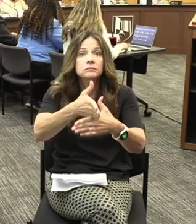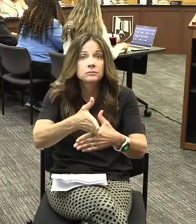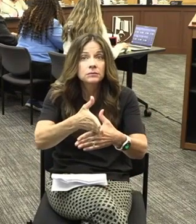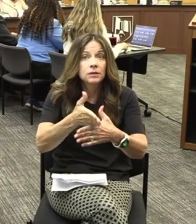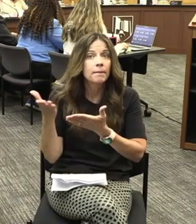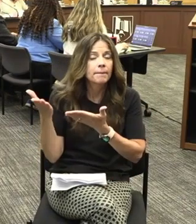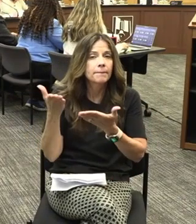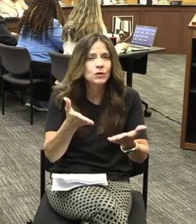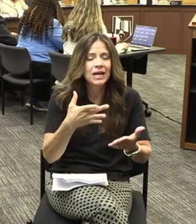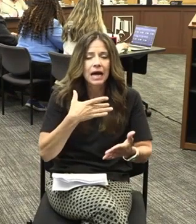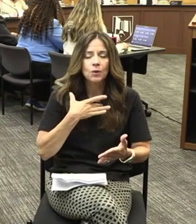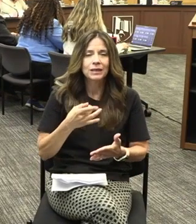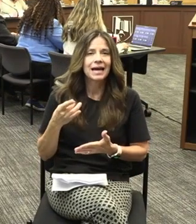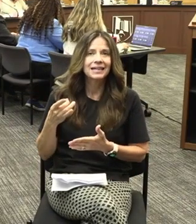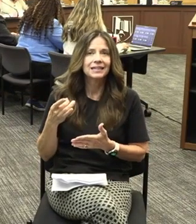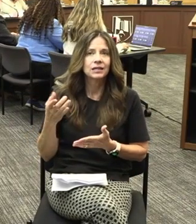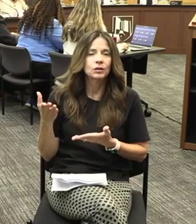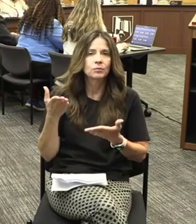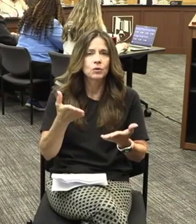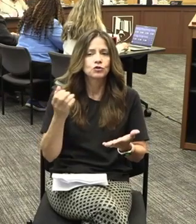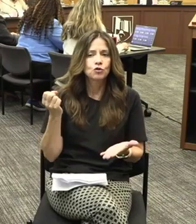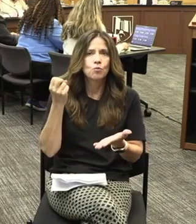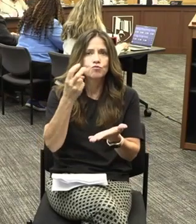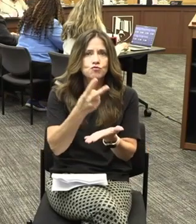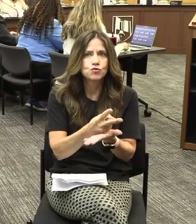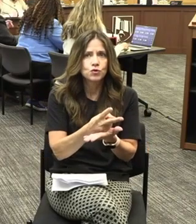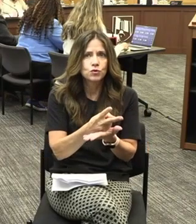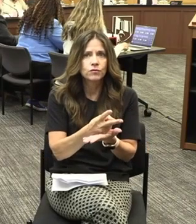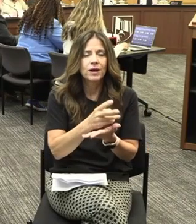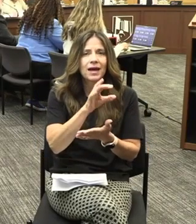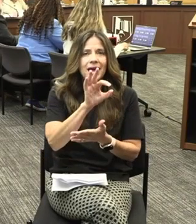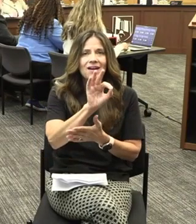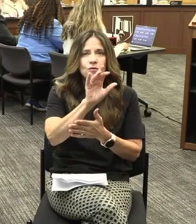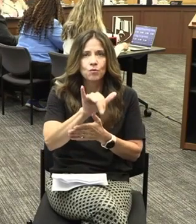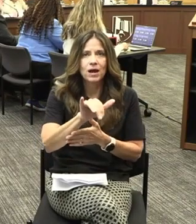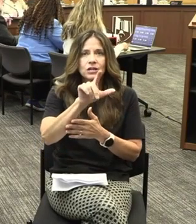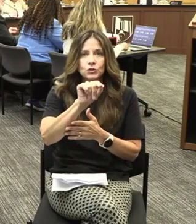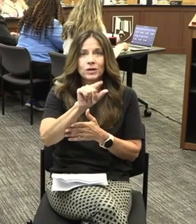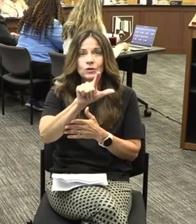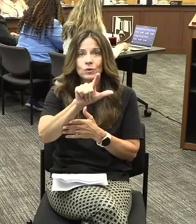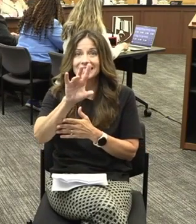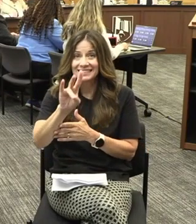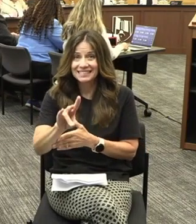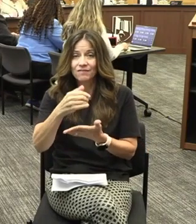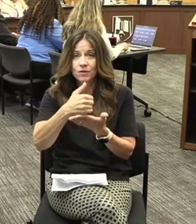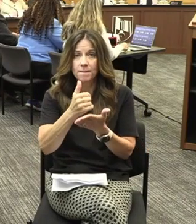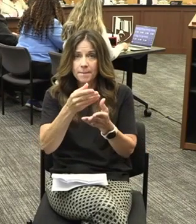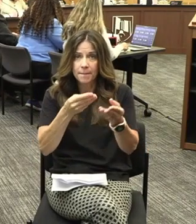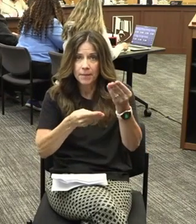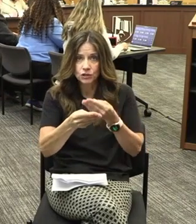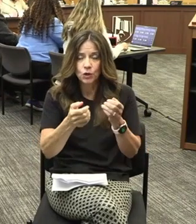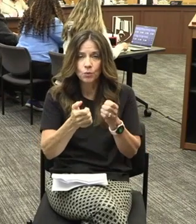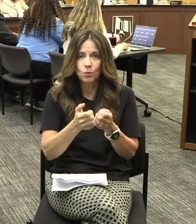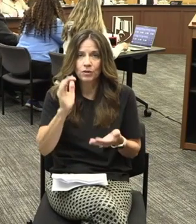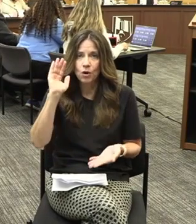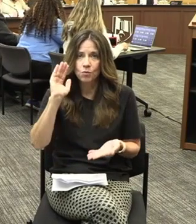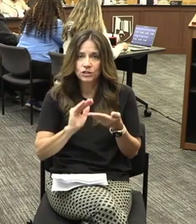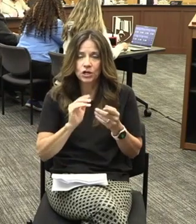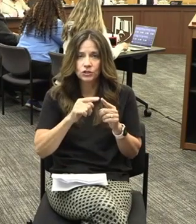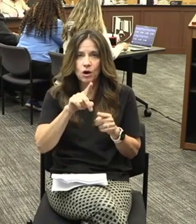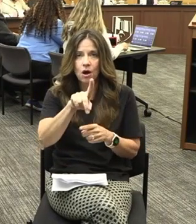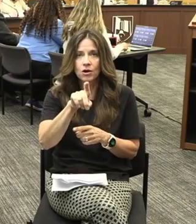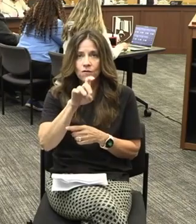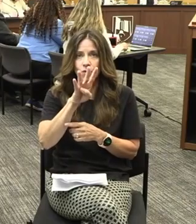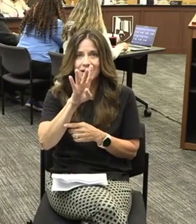motion? I would like to make a motion to approve the FY 2027 budget with a reduction of